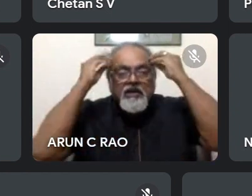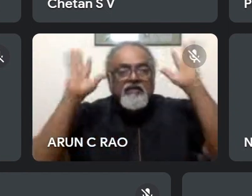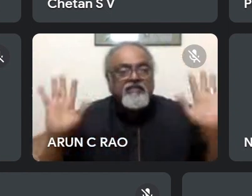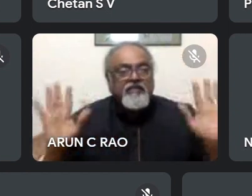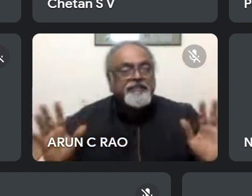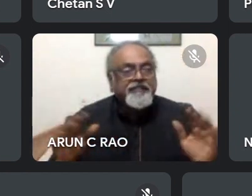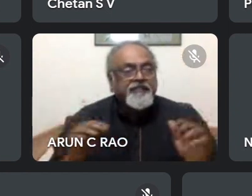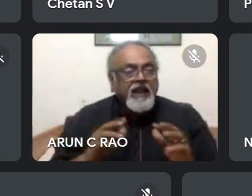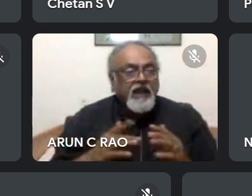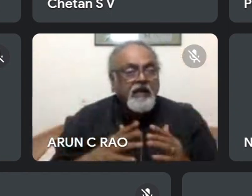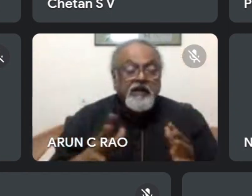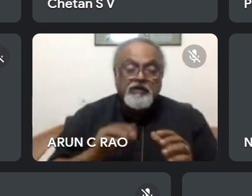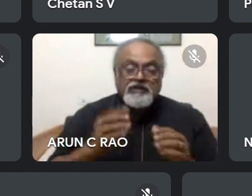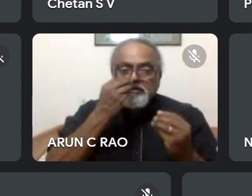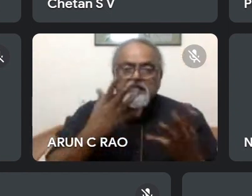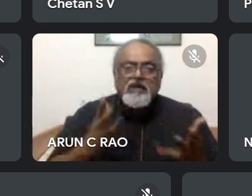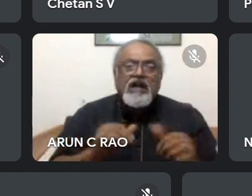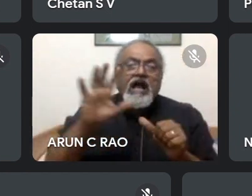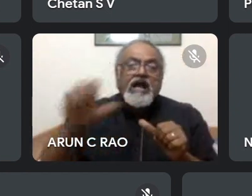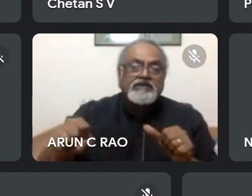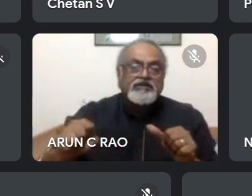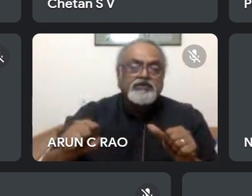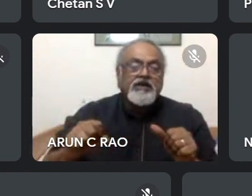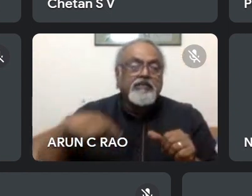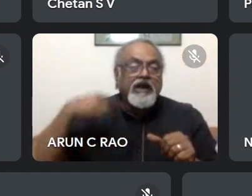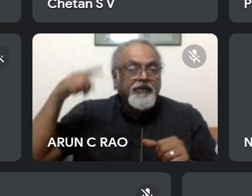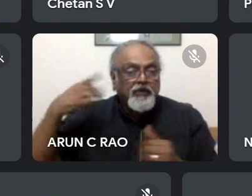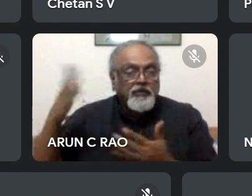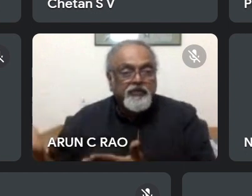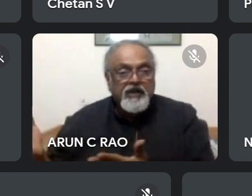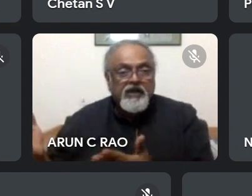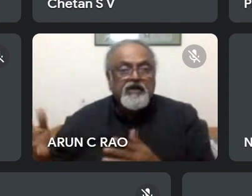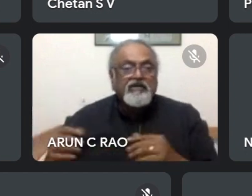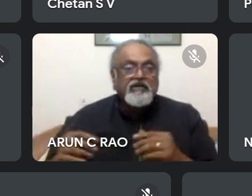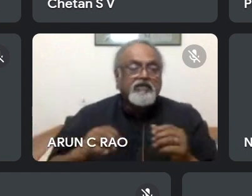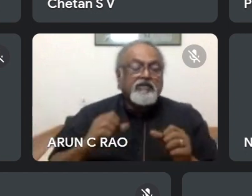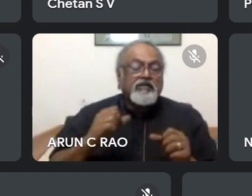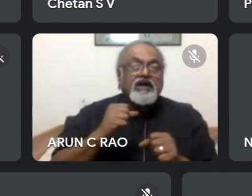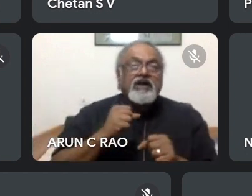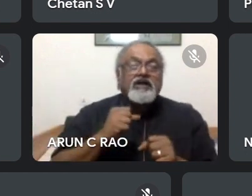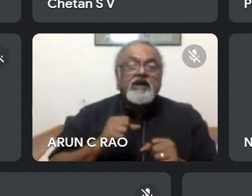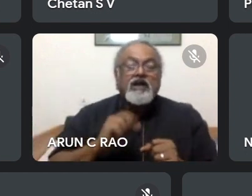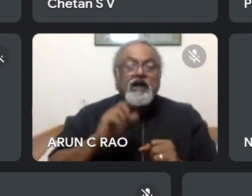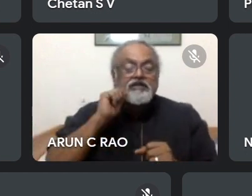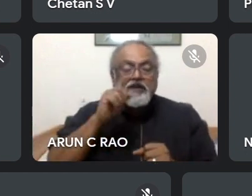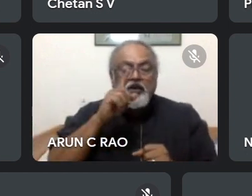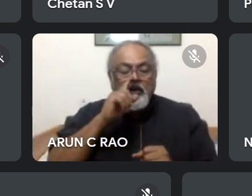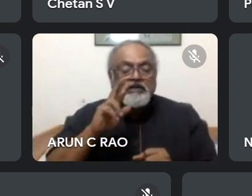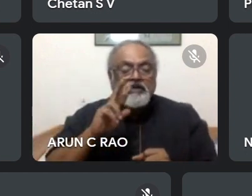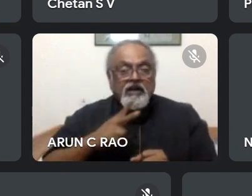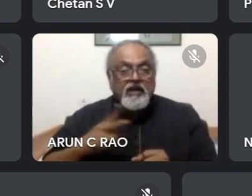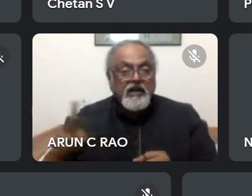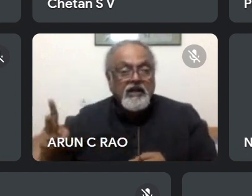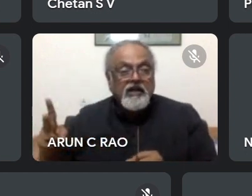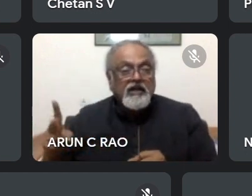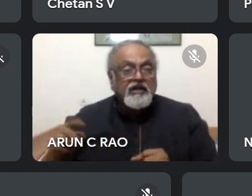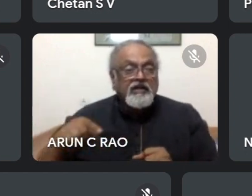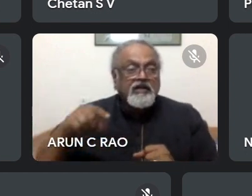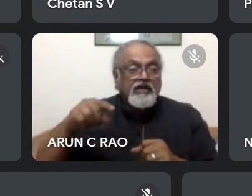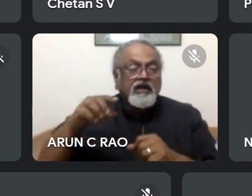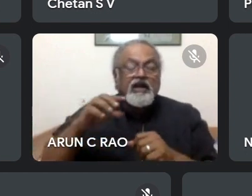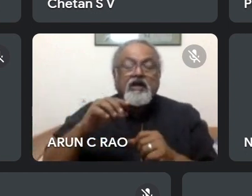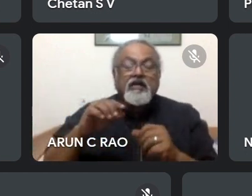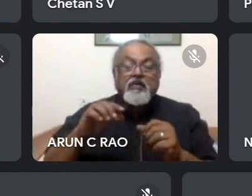accessible washrooms. I mean, we have gender neutral washrooms. That's something which came out of all our DA&I conversations and